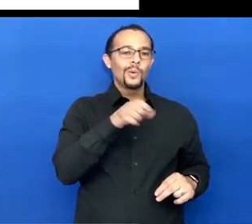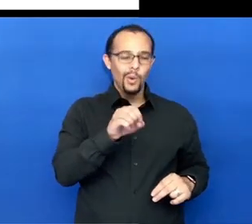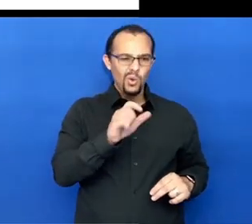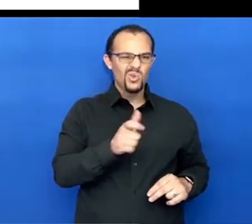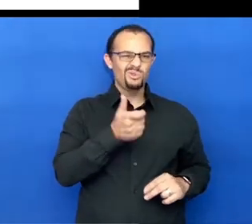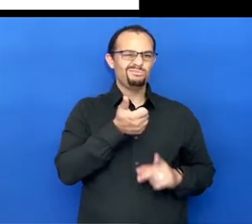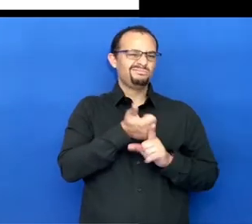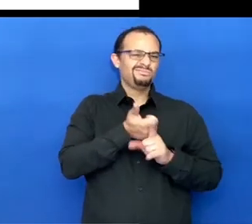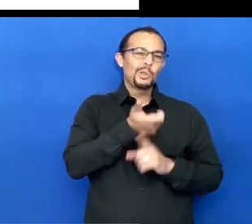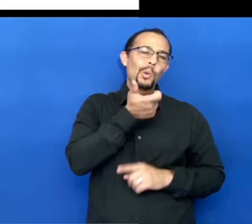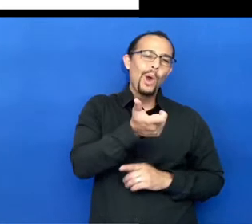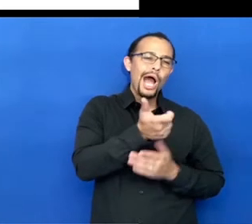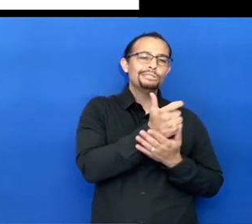into